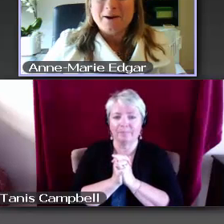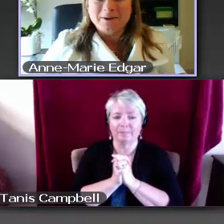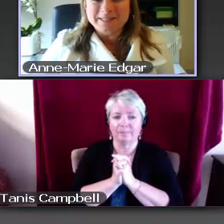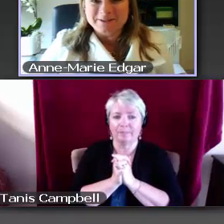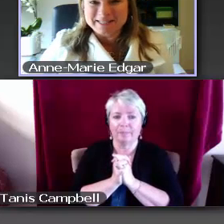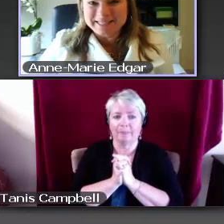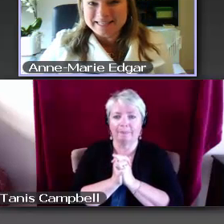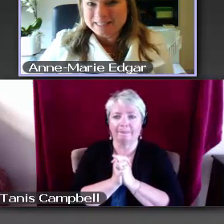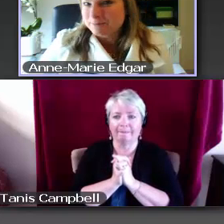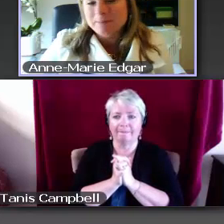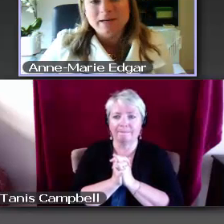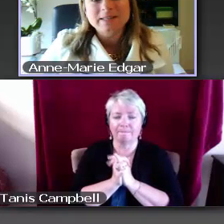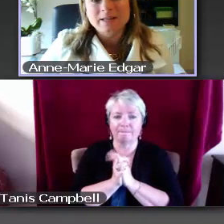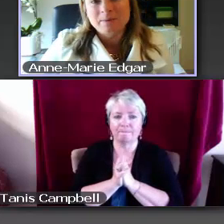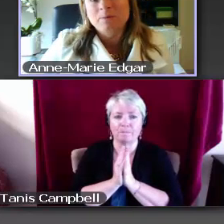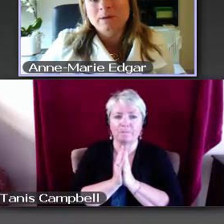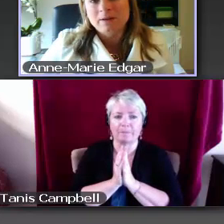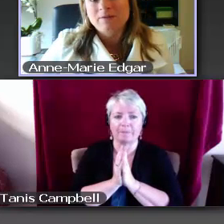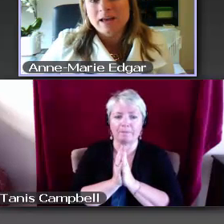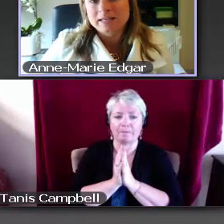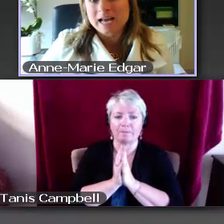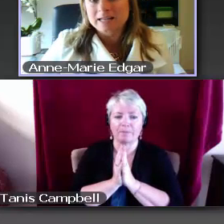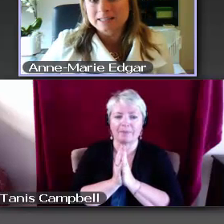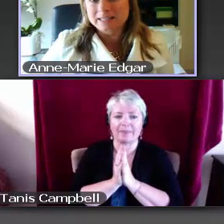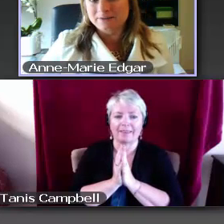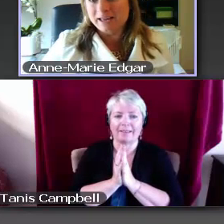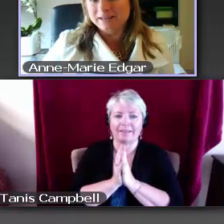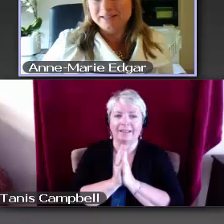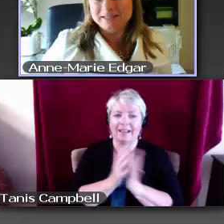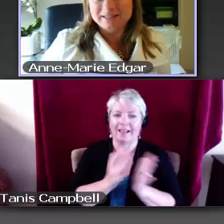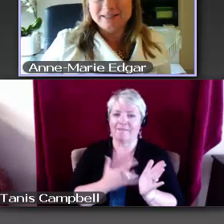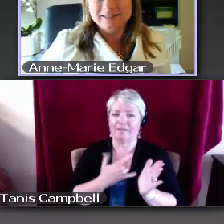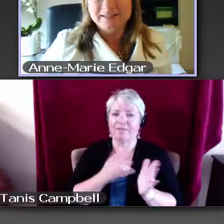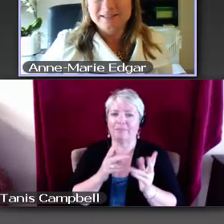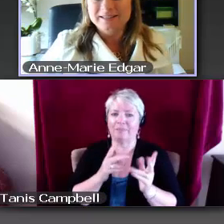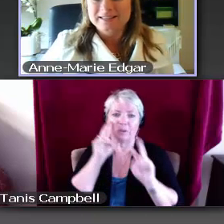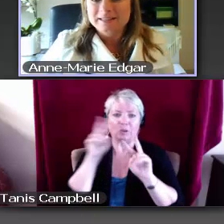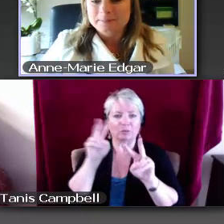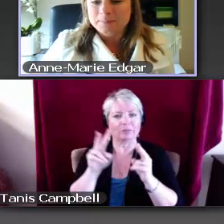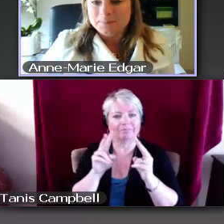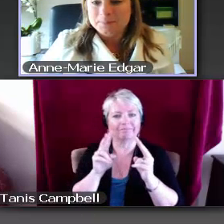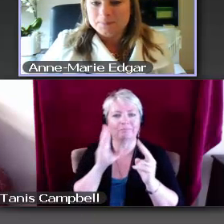I really got ourselves into this one, but it's going to be a really fantastic event.